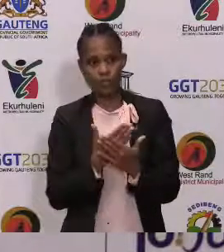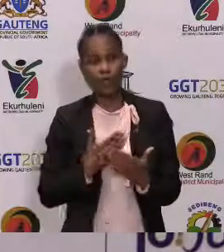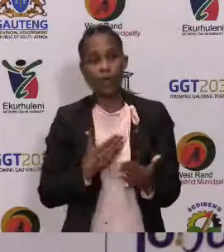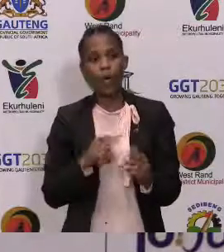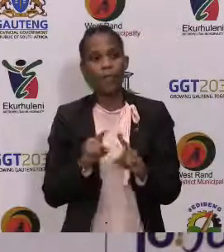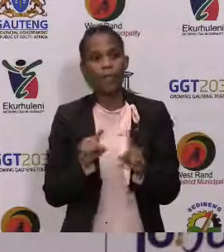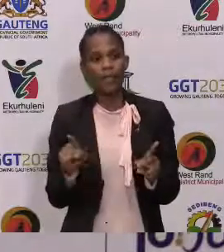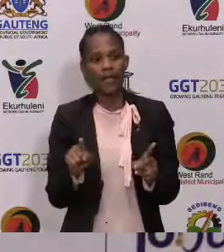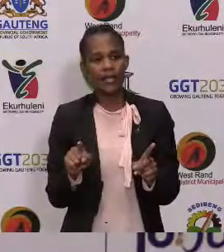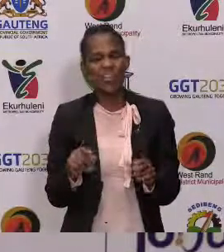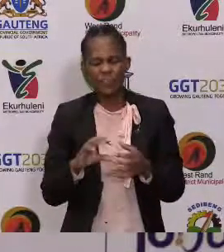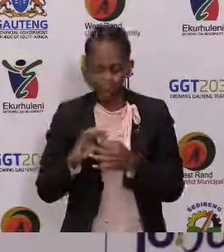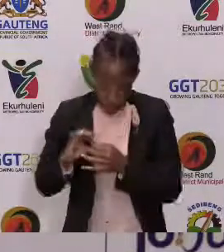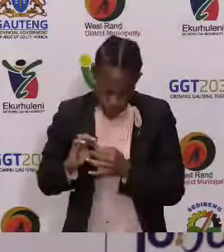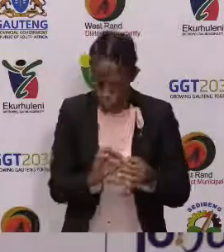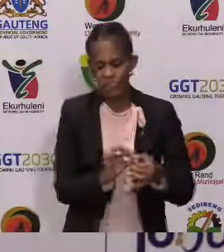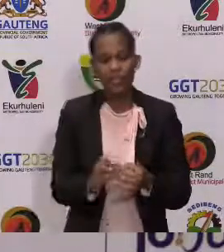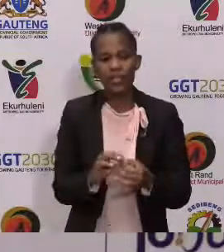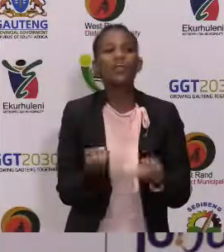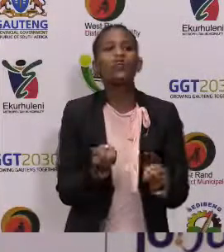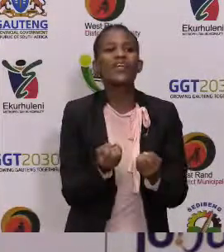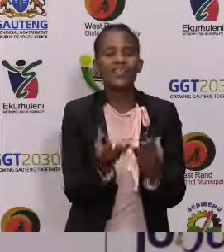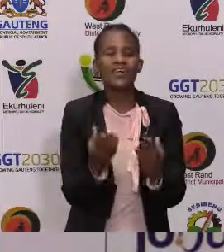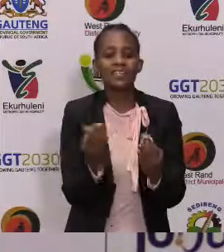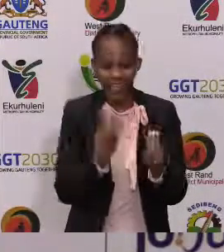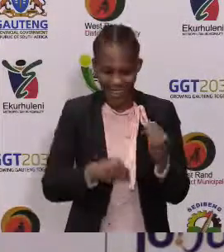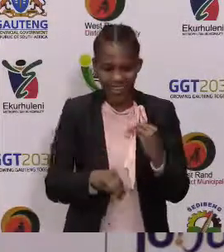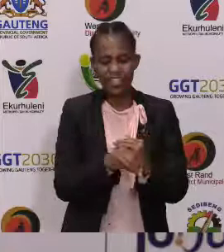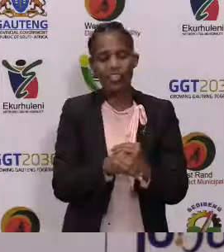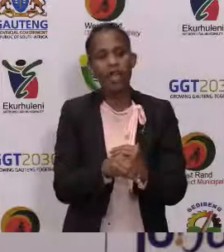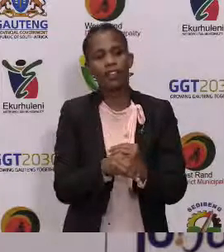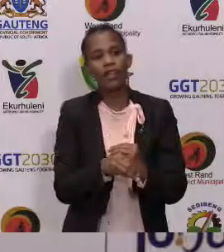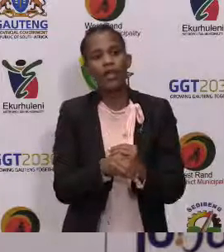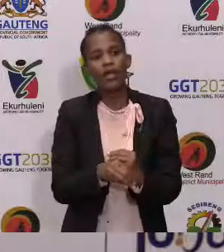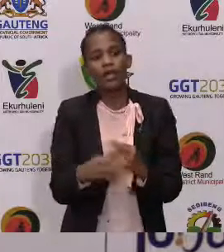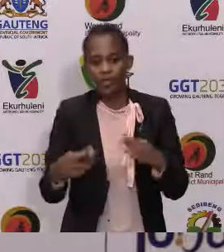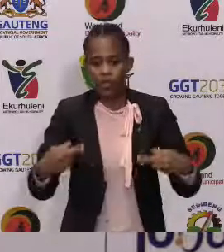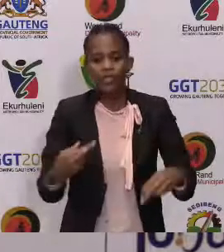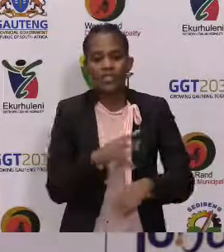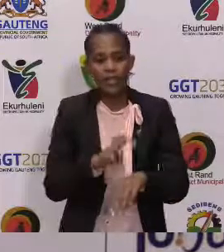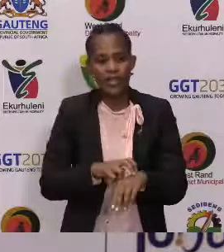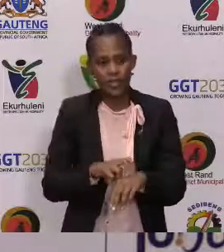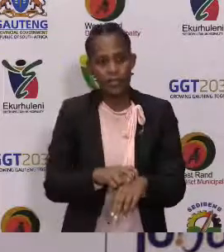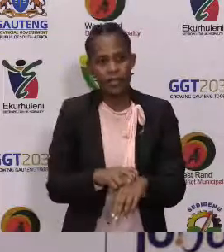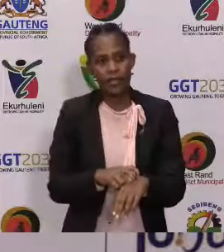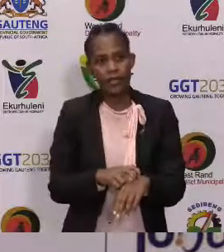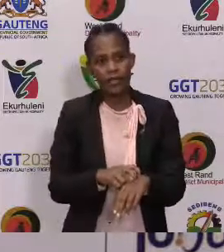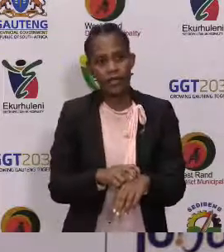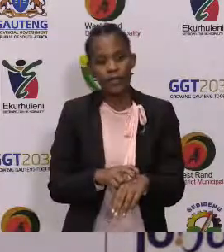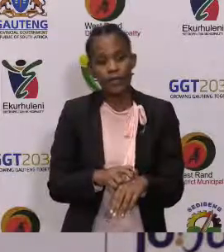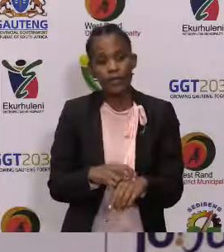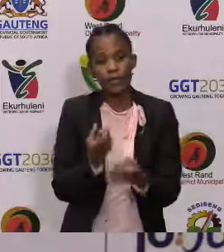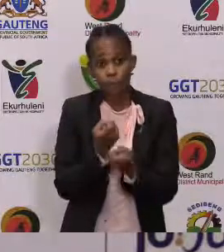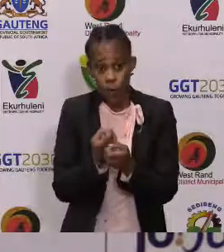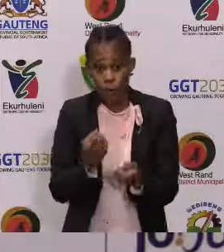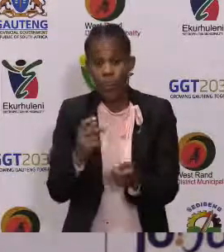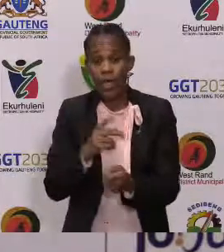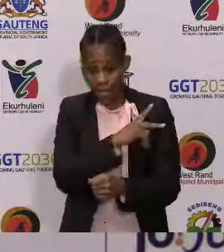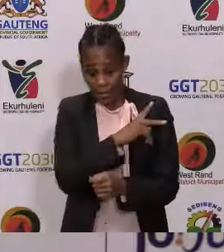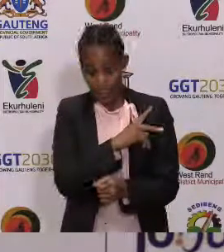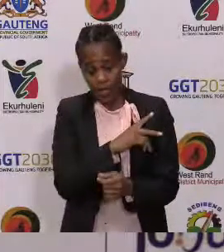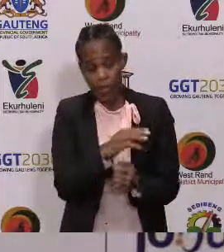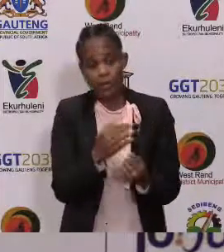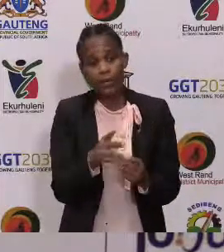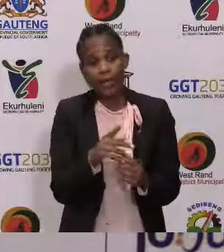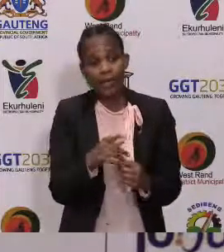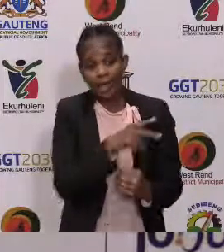they've committed to reissue that additional one as we then track. So also from the Premier, from the oxygen availability point